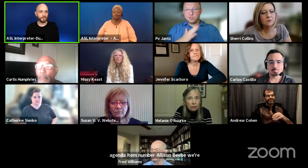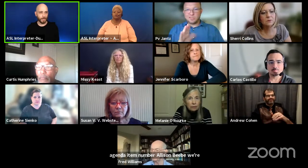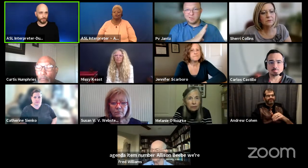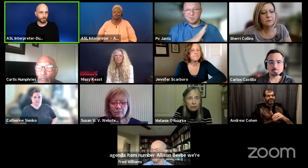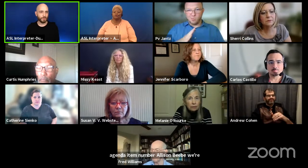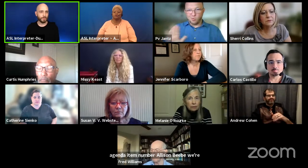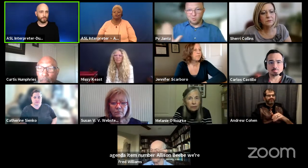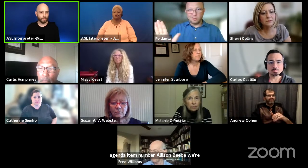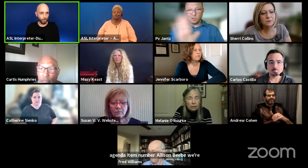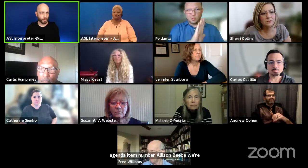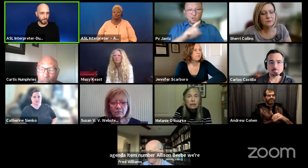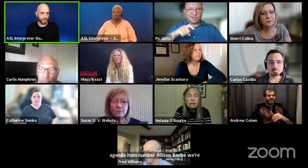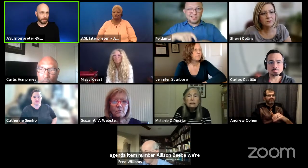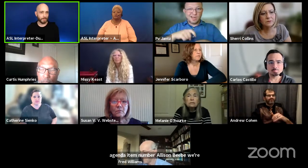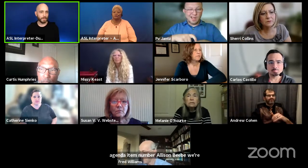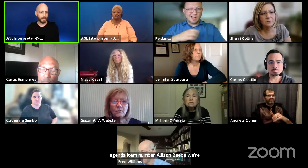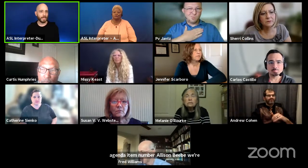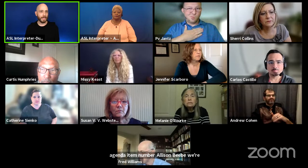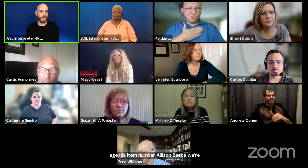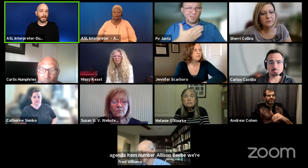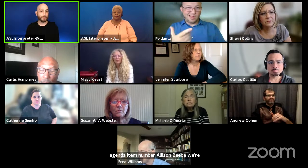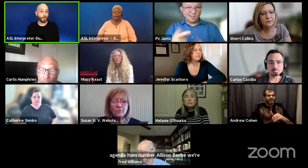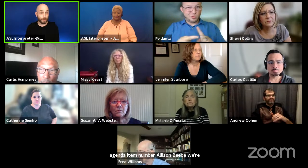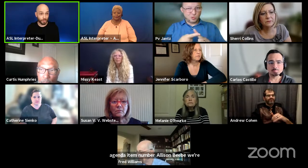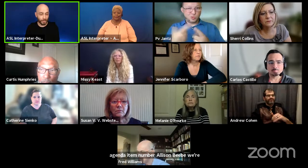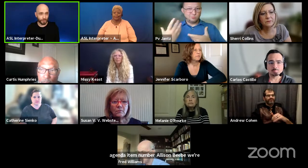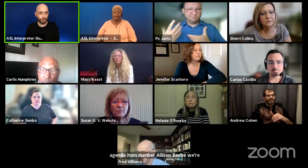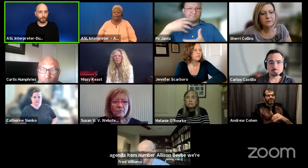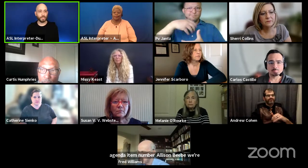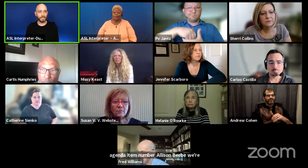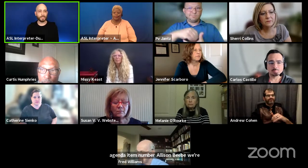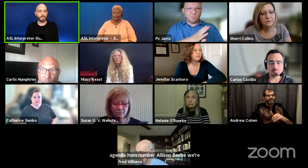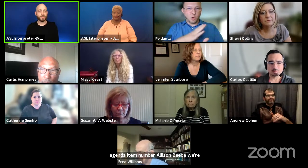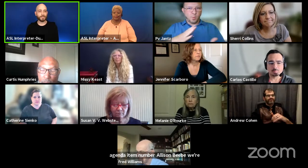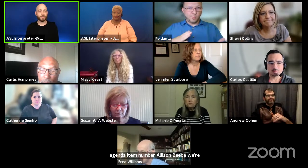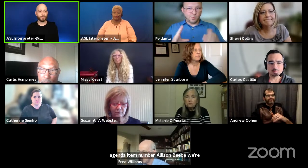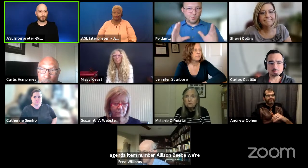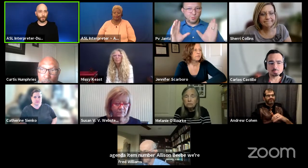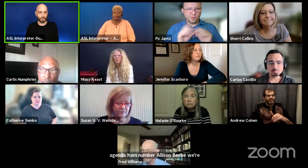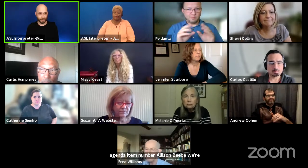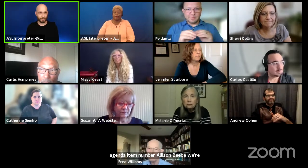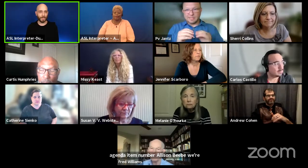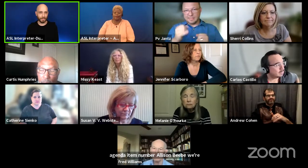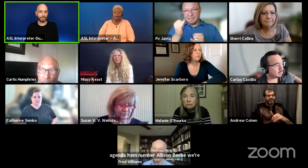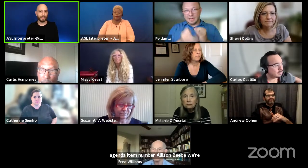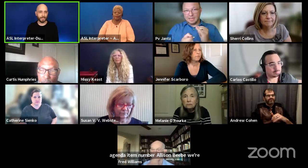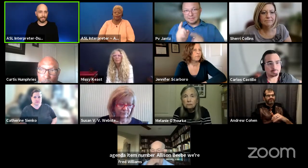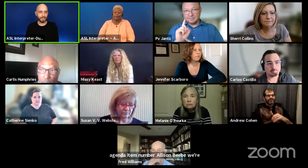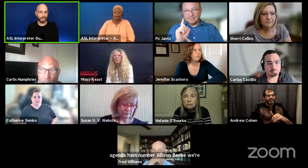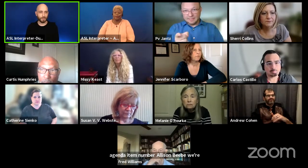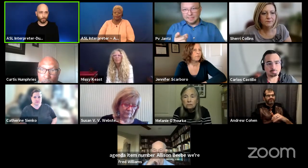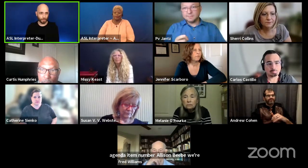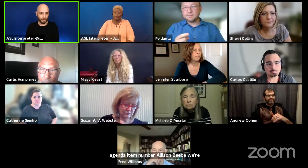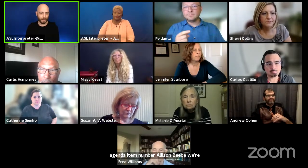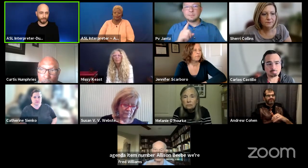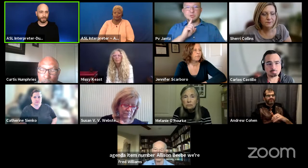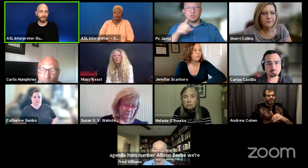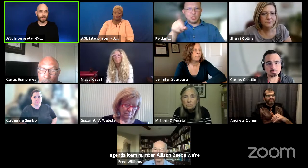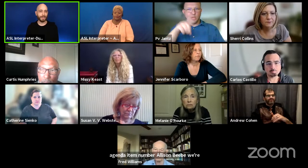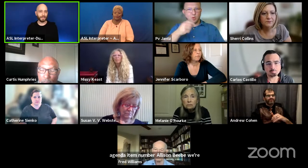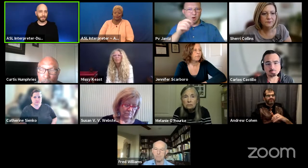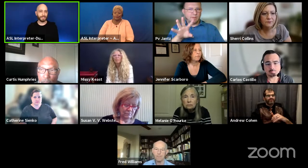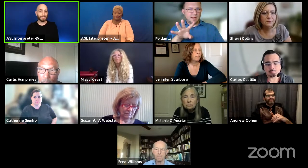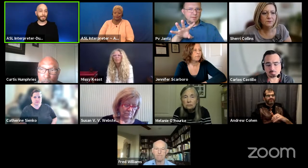This is a special board meeting, and I appreciate your willingness to participate in today's board